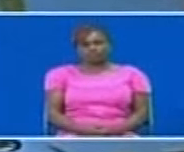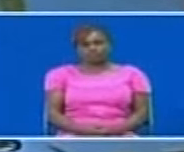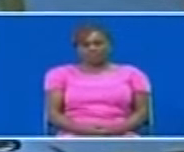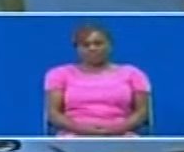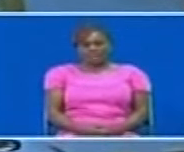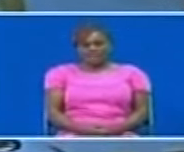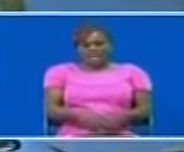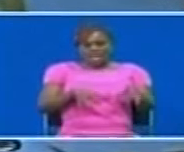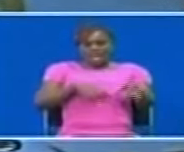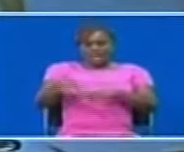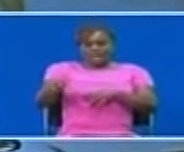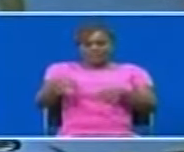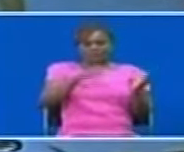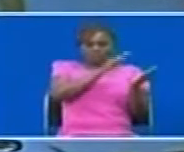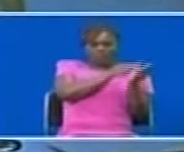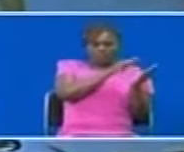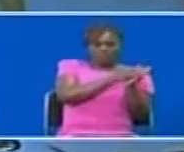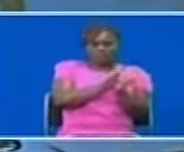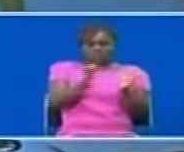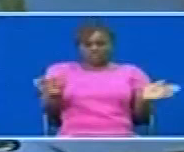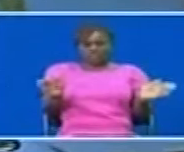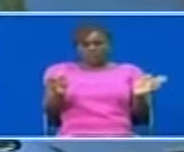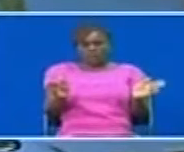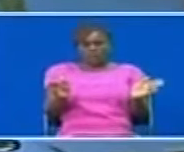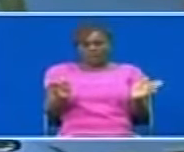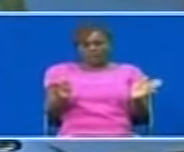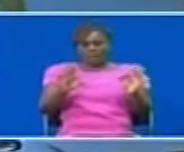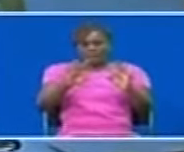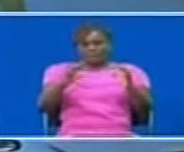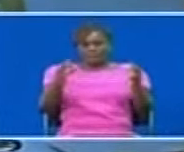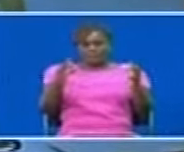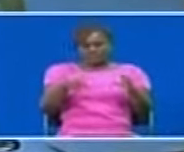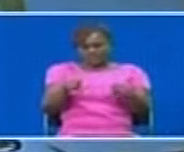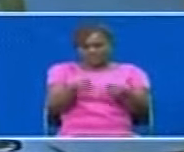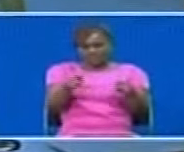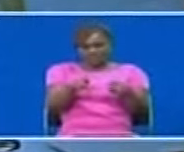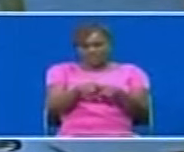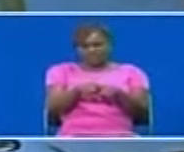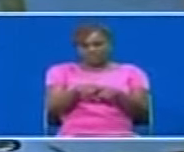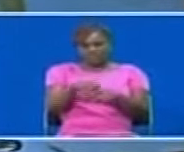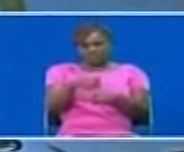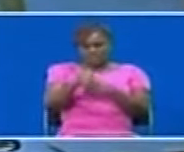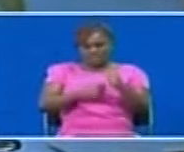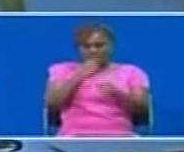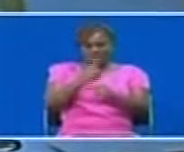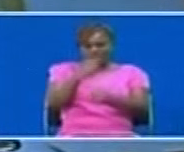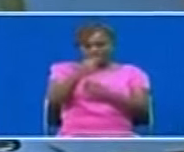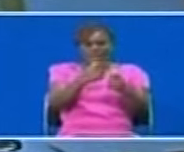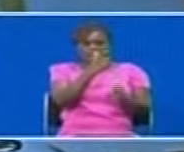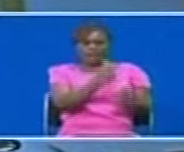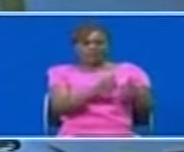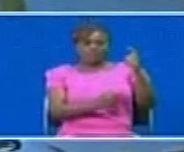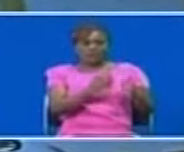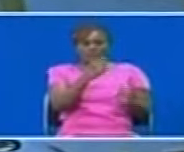Livestock farmers, the general public and families alike are set for a treat as the biennial Brookside British Show